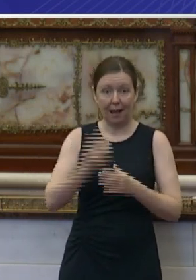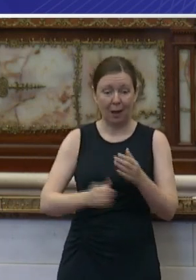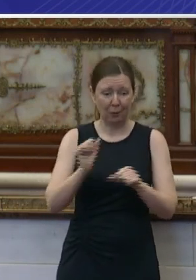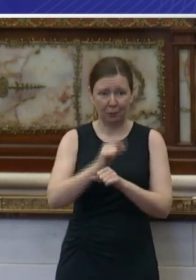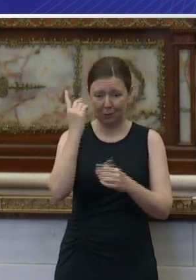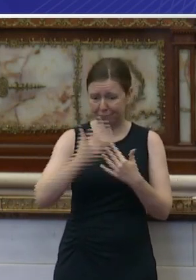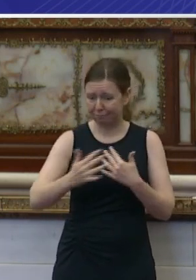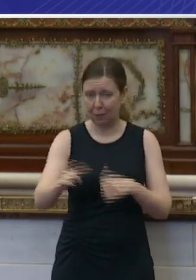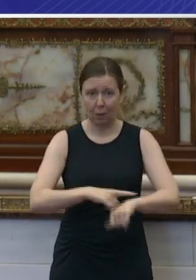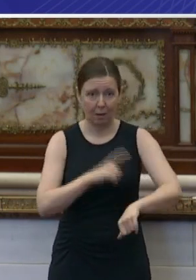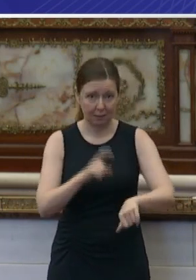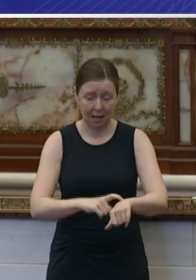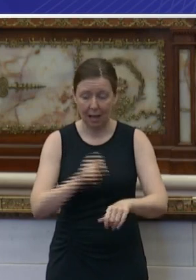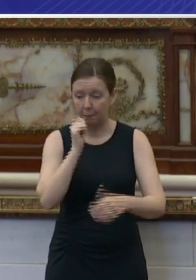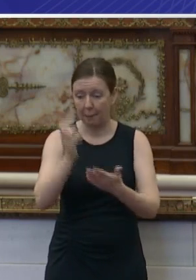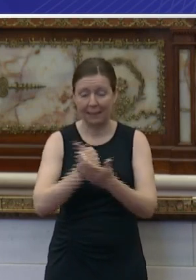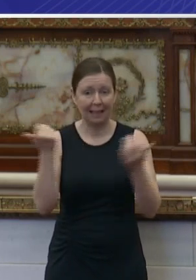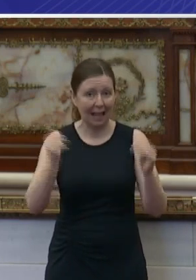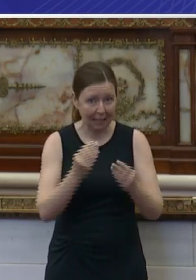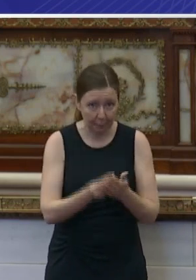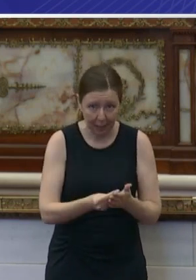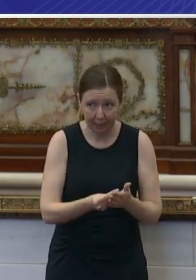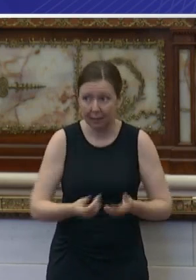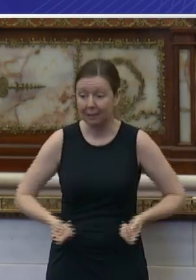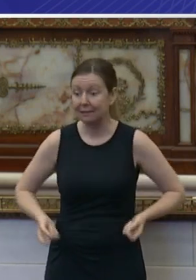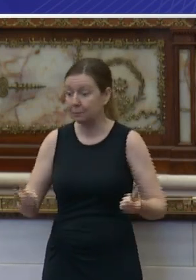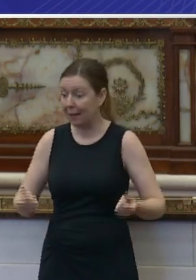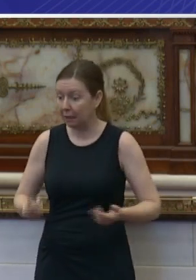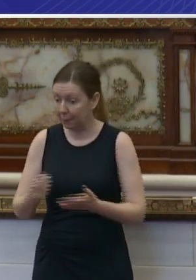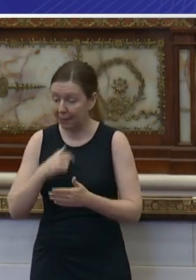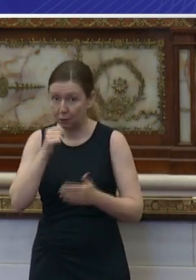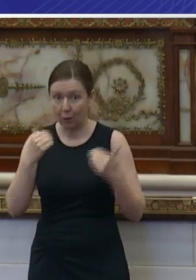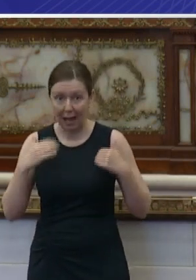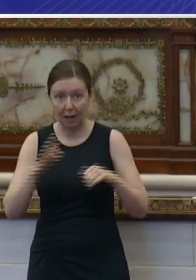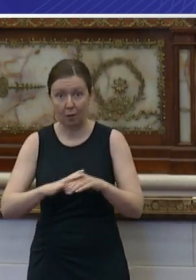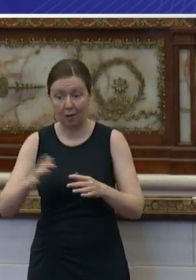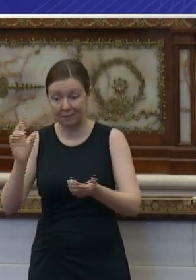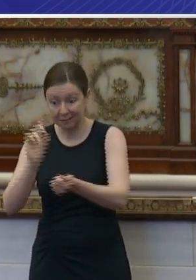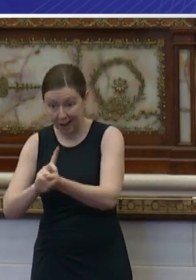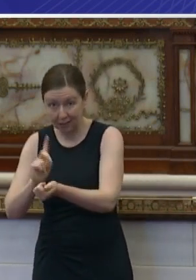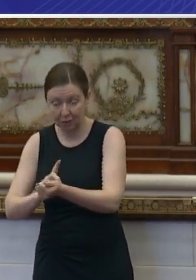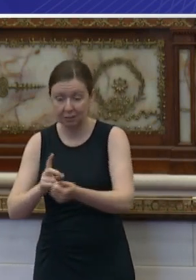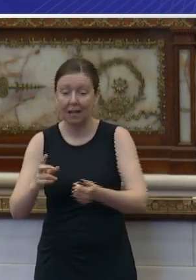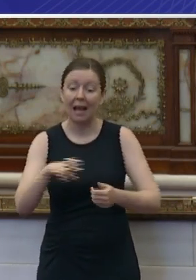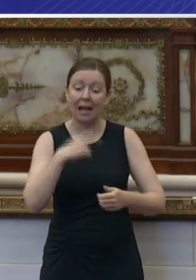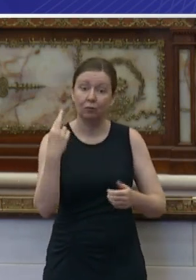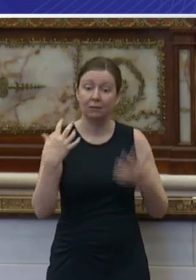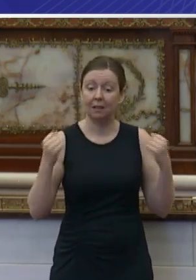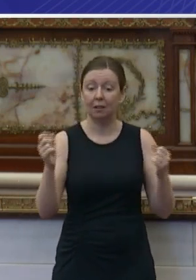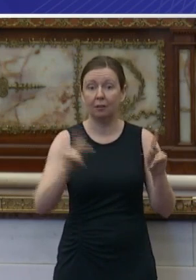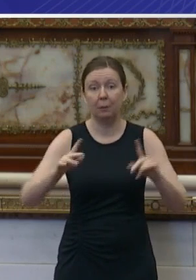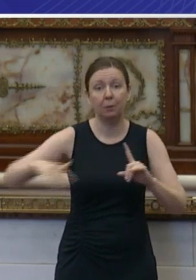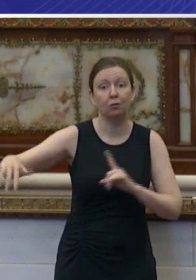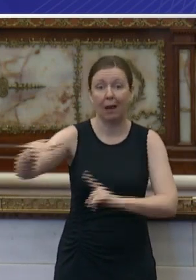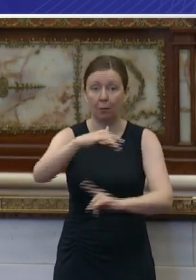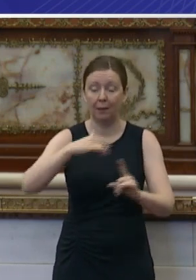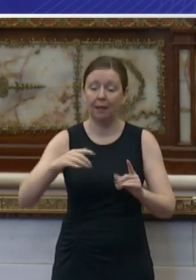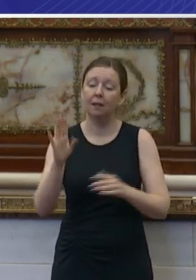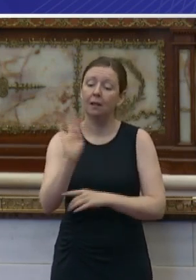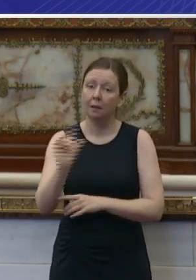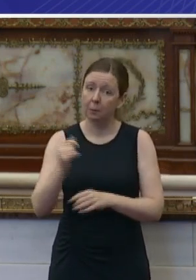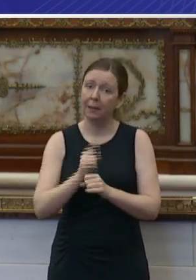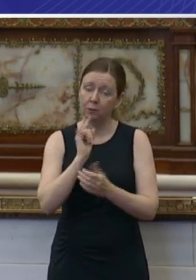unknown amount of time, not making any money, spending money I don't have on treatment, and risking the physical health of people around me. This bill